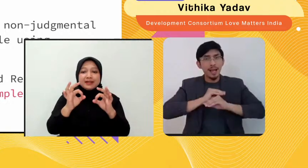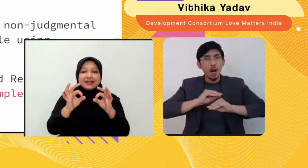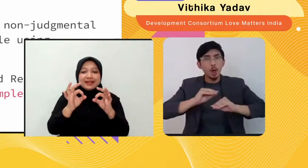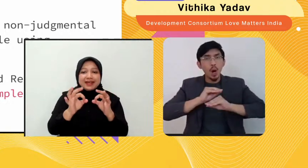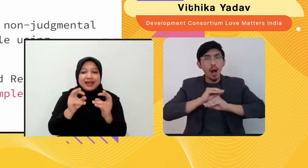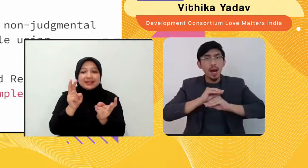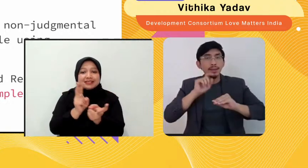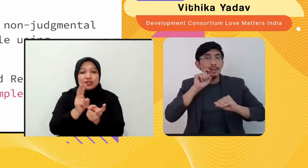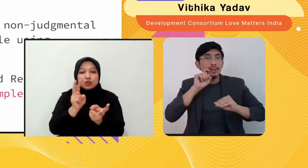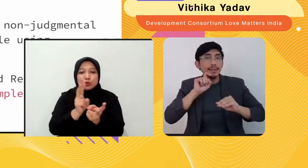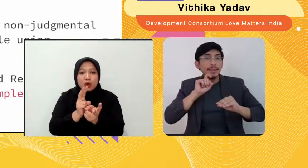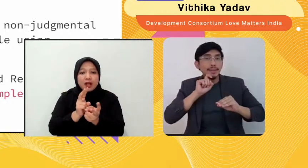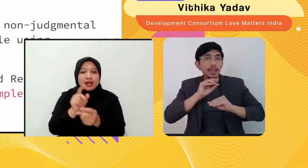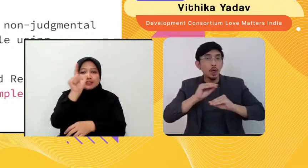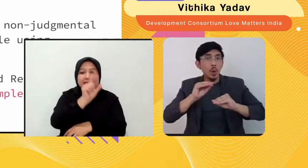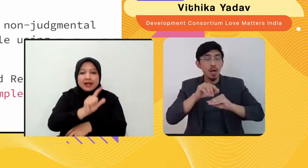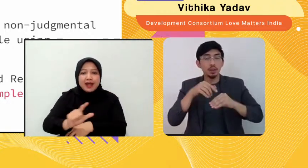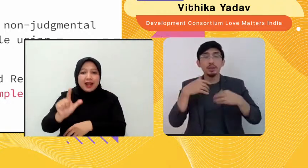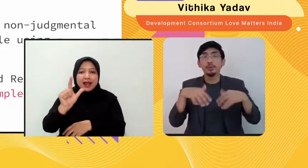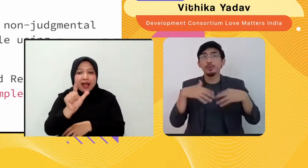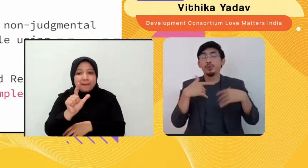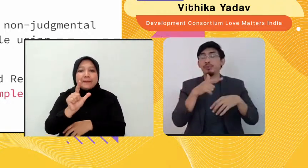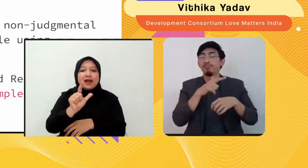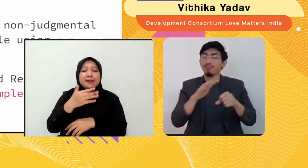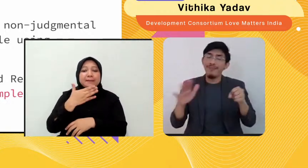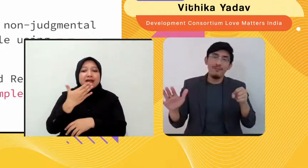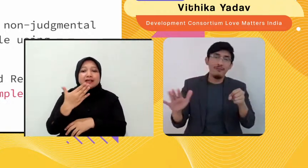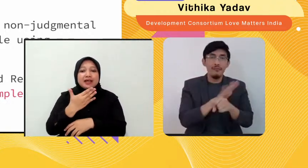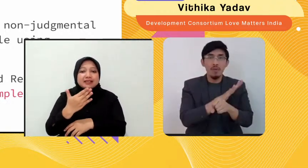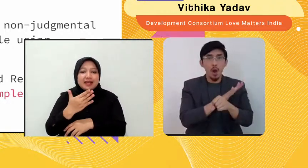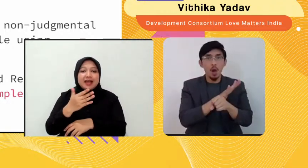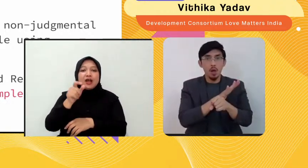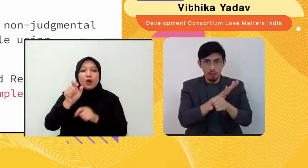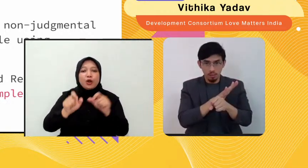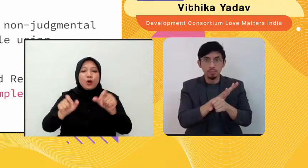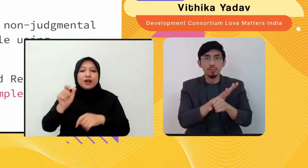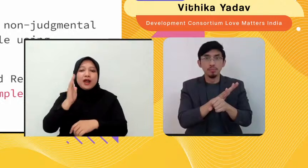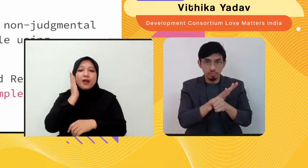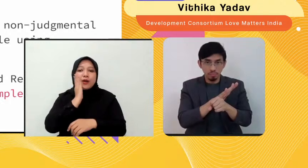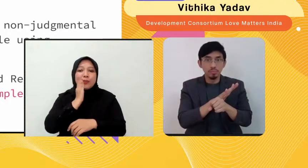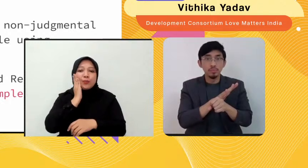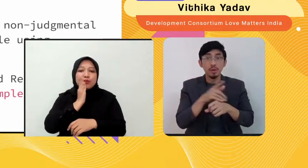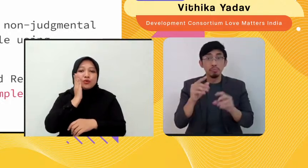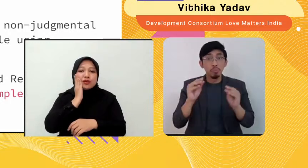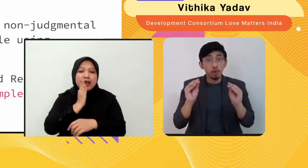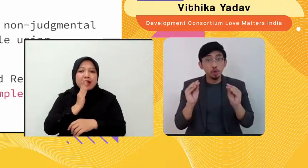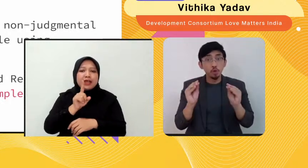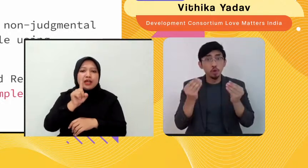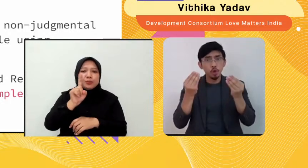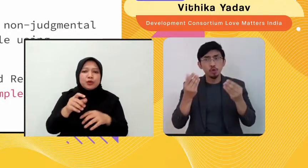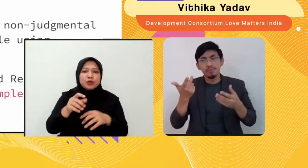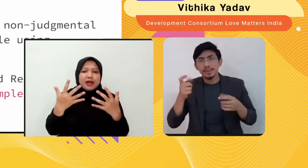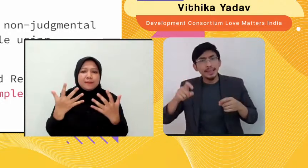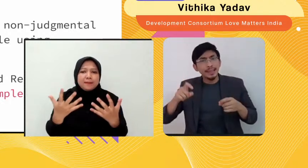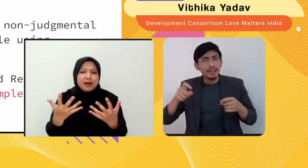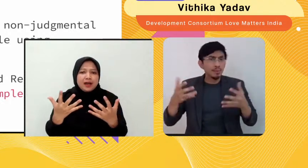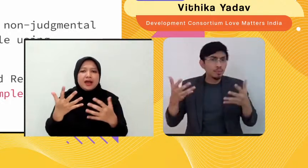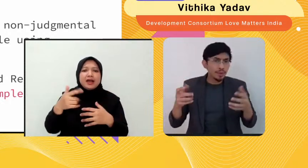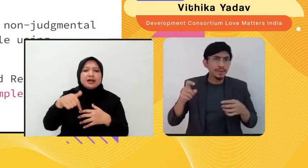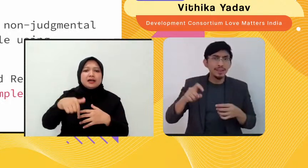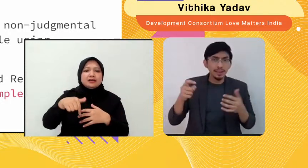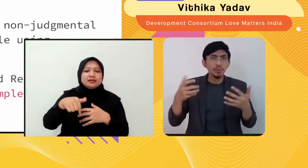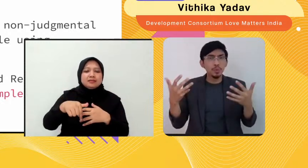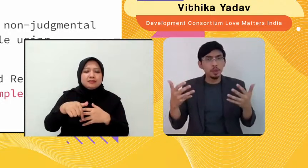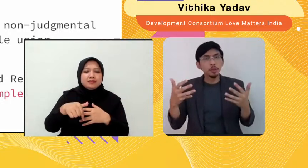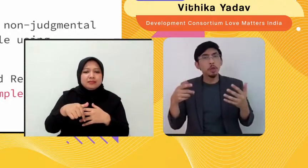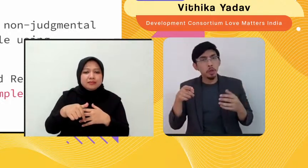on what young people need and identifying the gaps and the challenges that young people have had in context of getting the